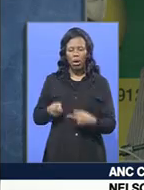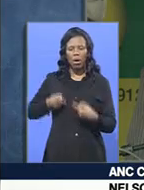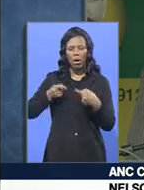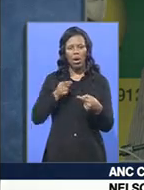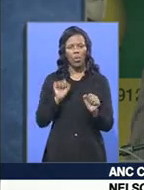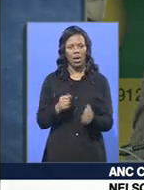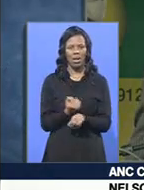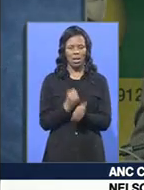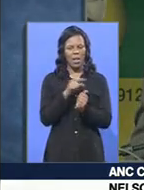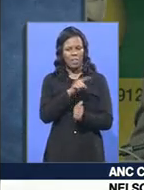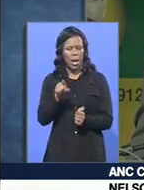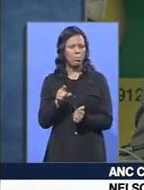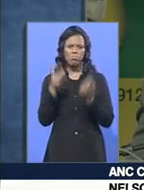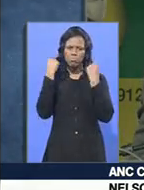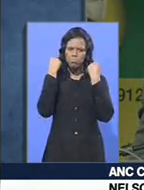so fearlessly.